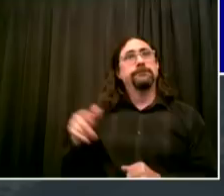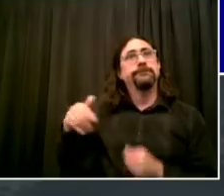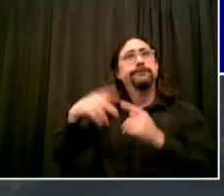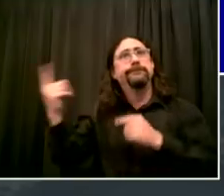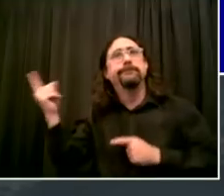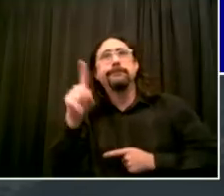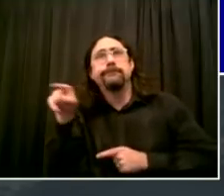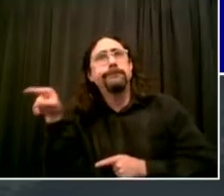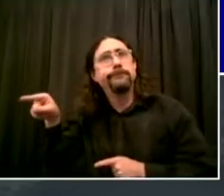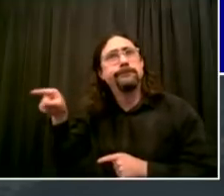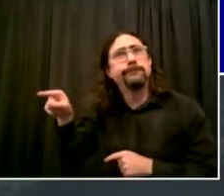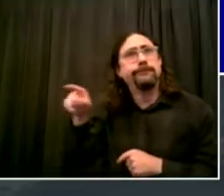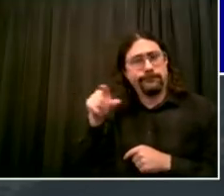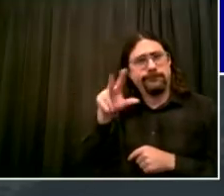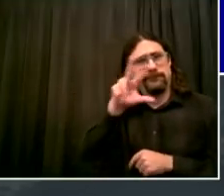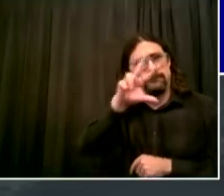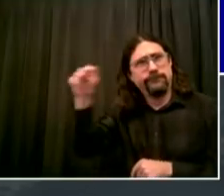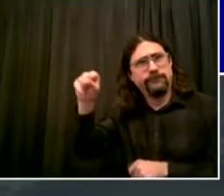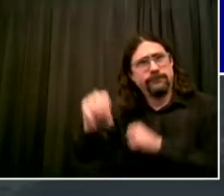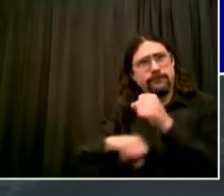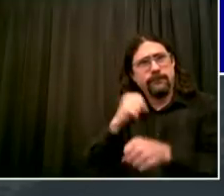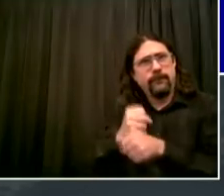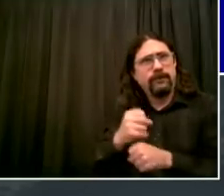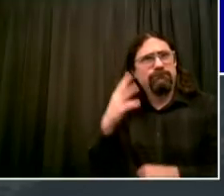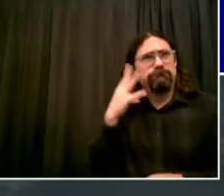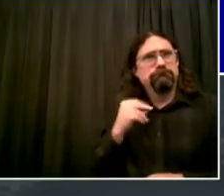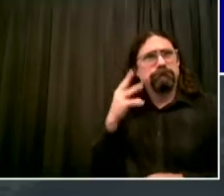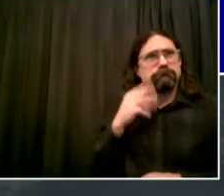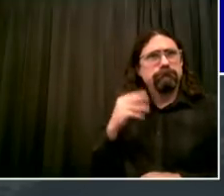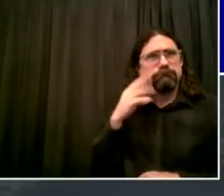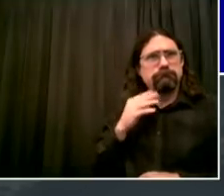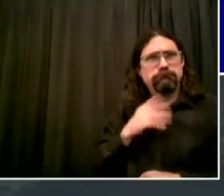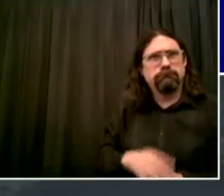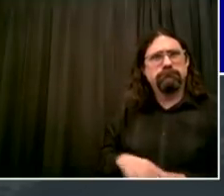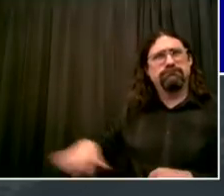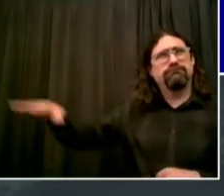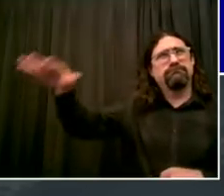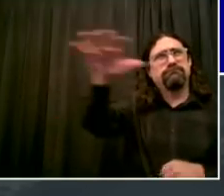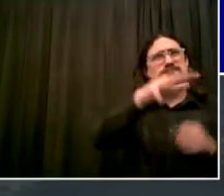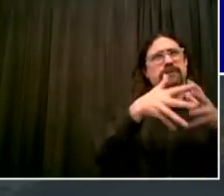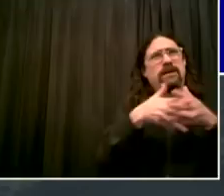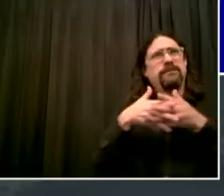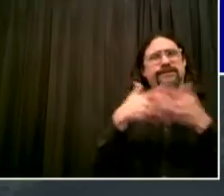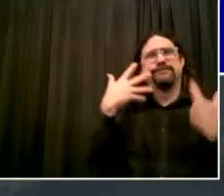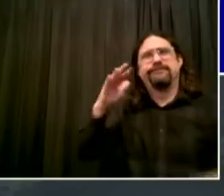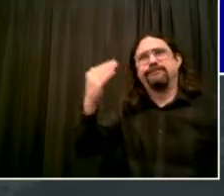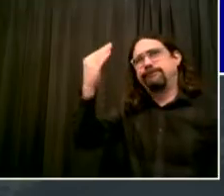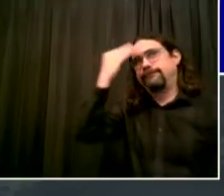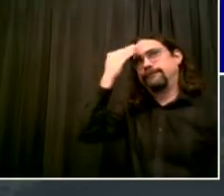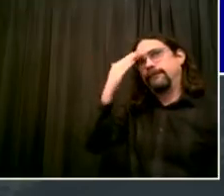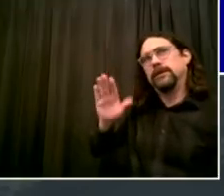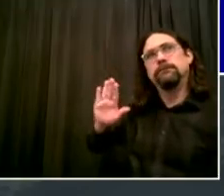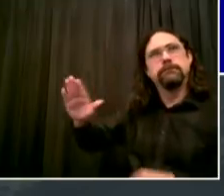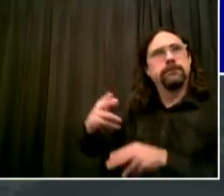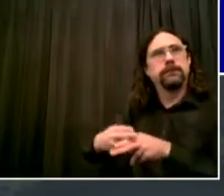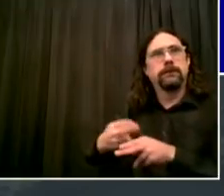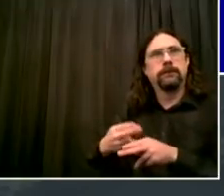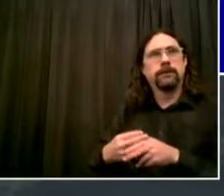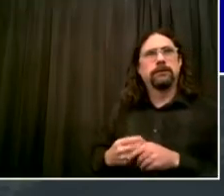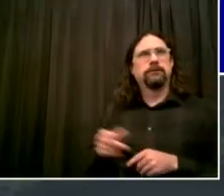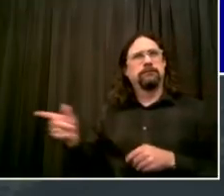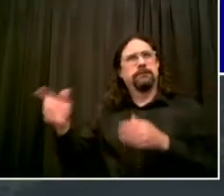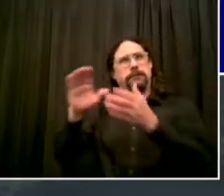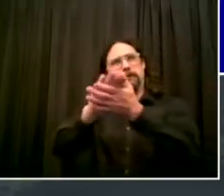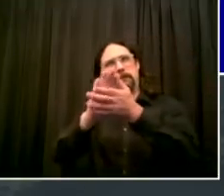over the country, has taught and spread the work of peace and grassroots solutions,